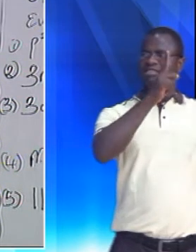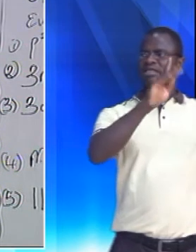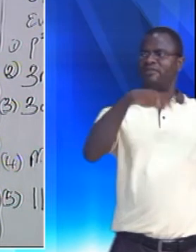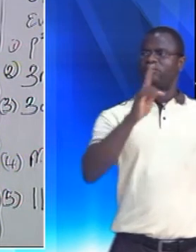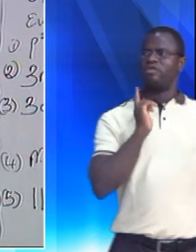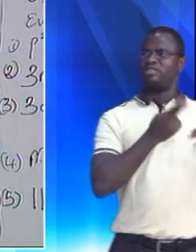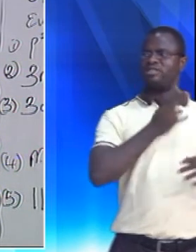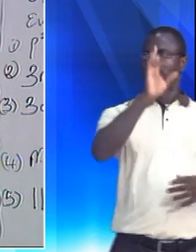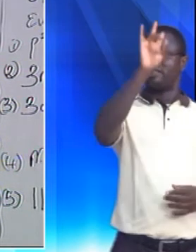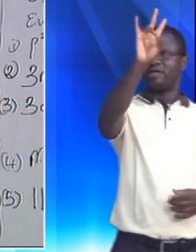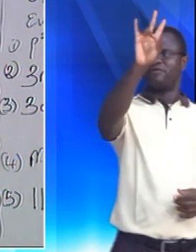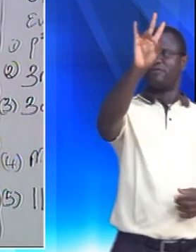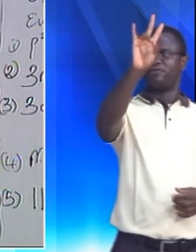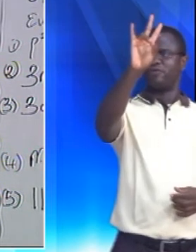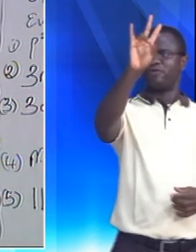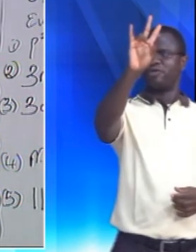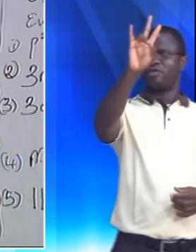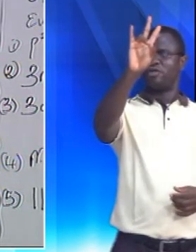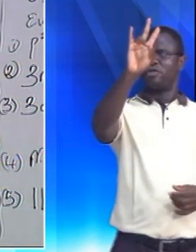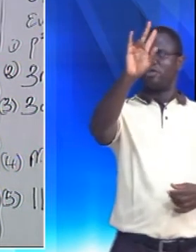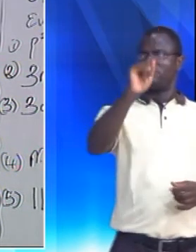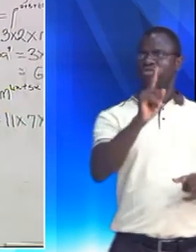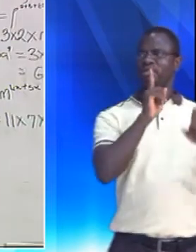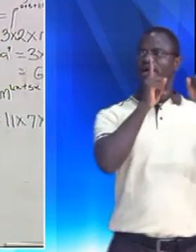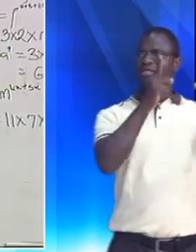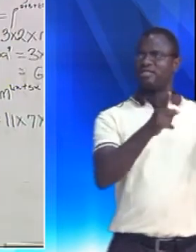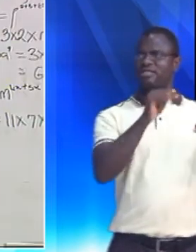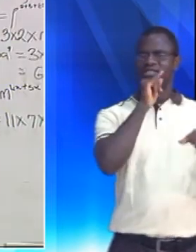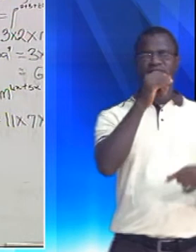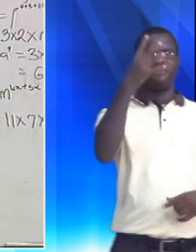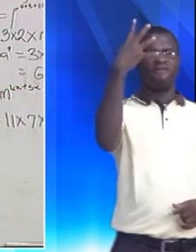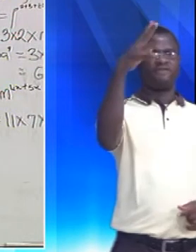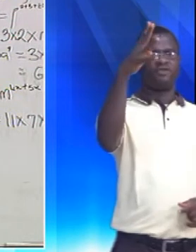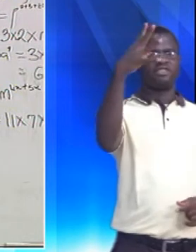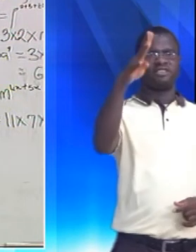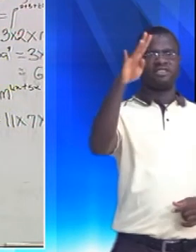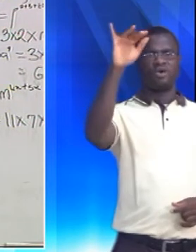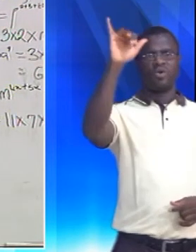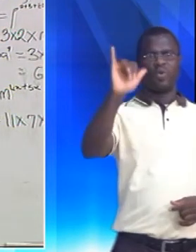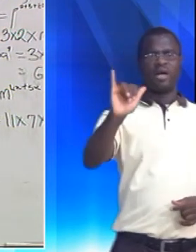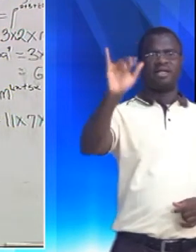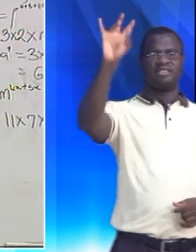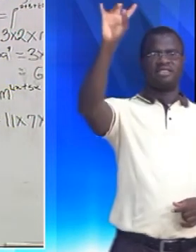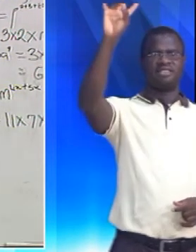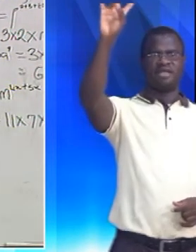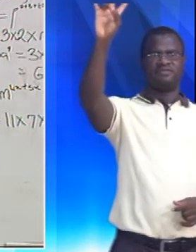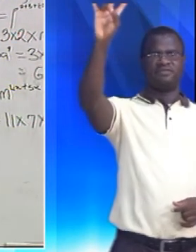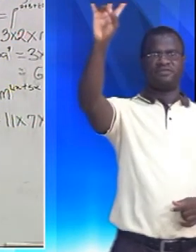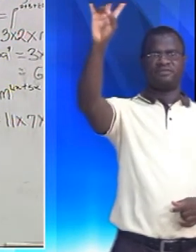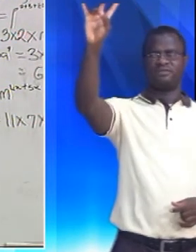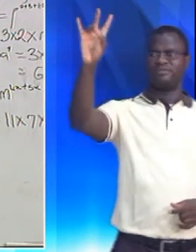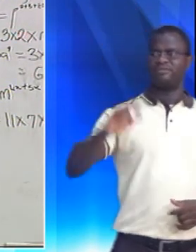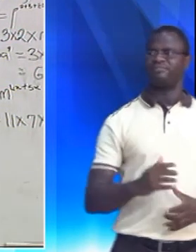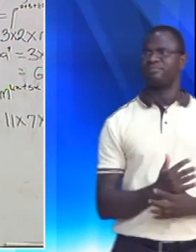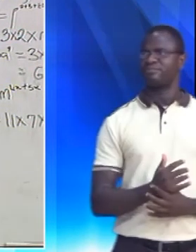5. For those of us that are not very fast, you can still press your calculator.